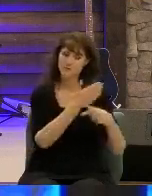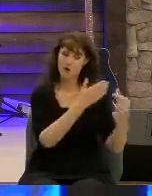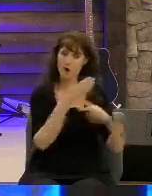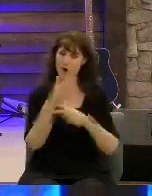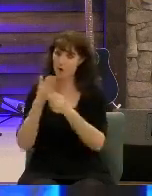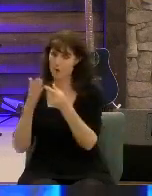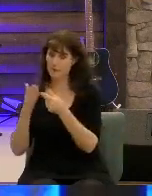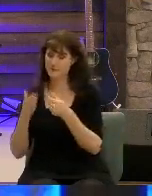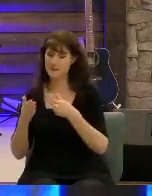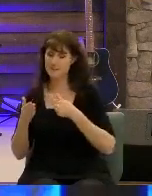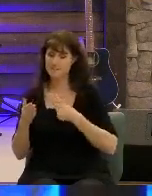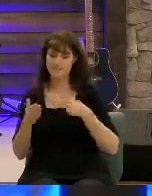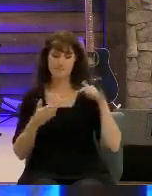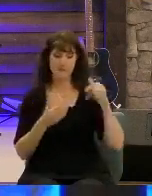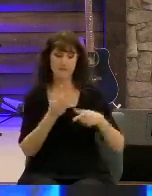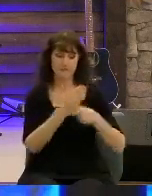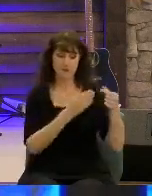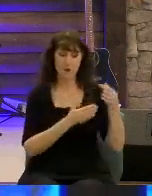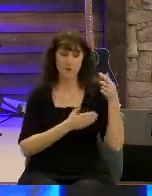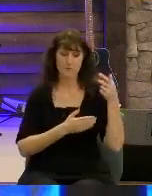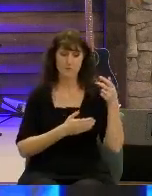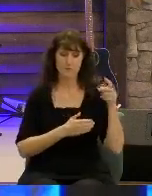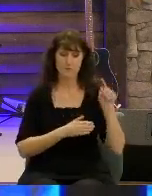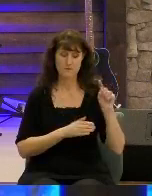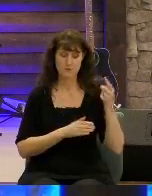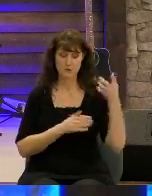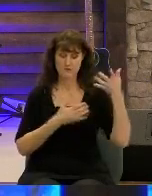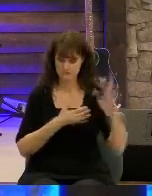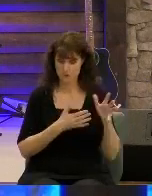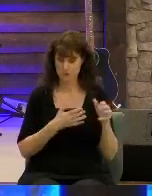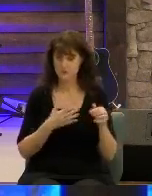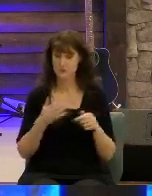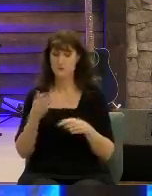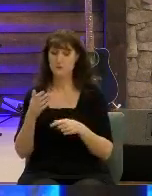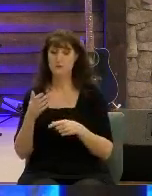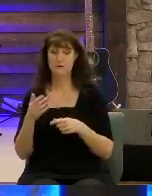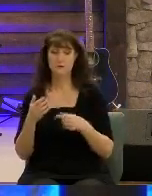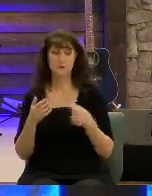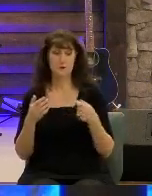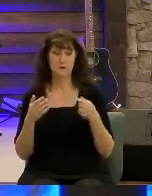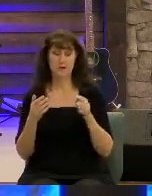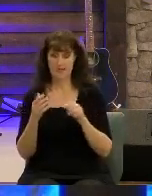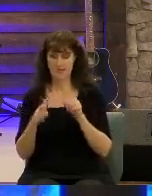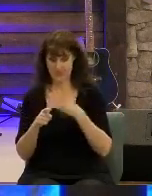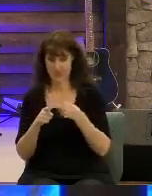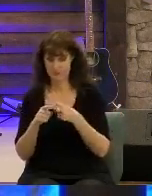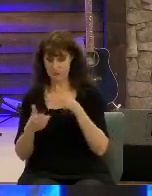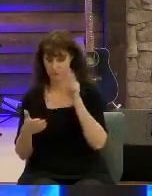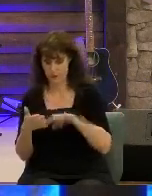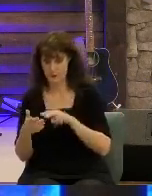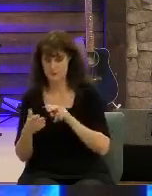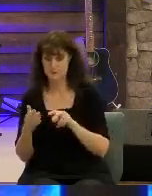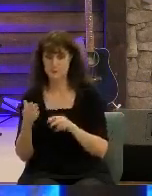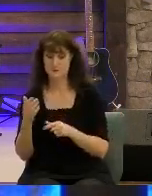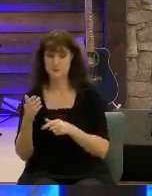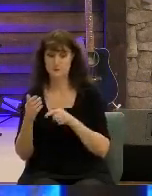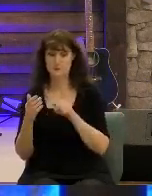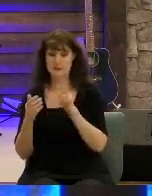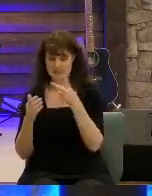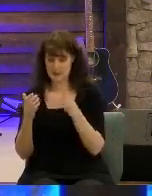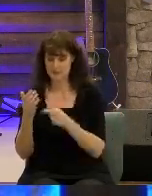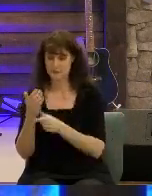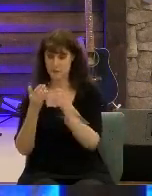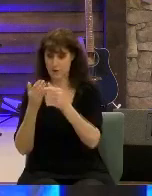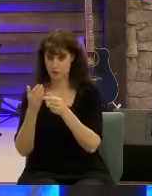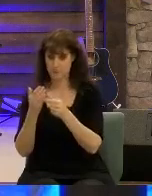finished volume one, and I still wasn't convinced, okay? All right, so there's a volume two, all right? And this book's like 300-something pages,